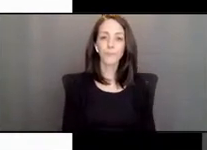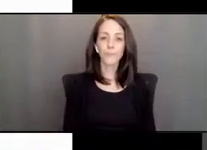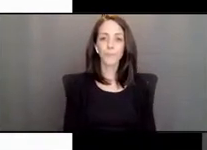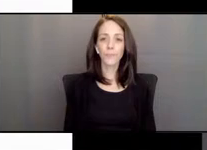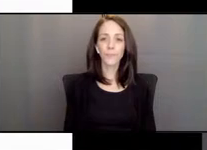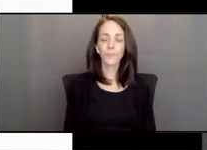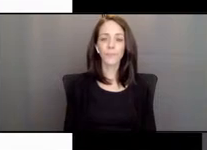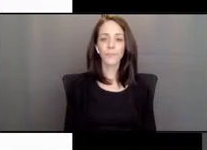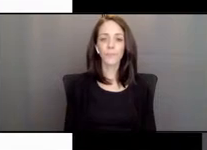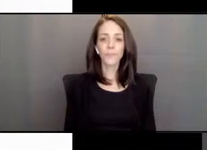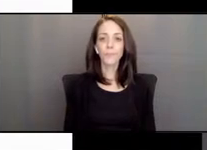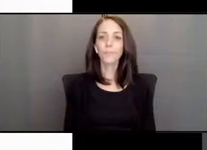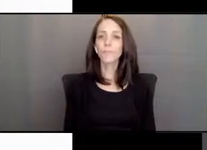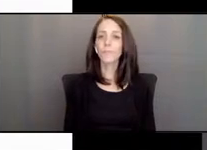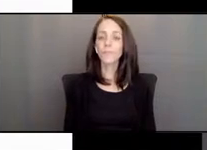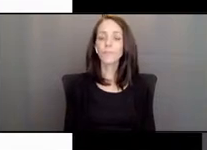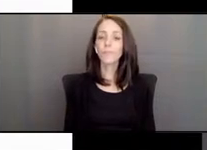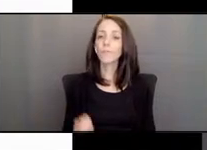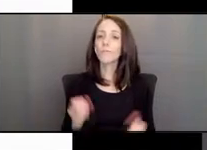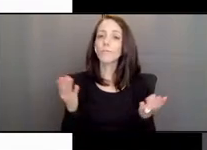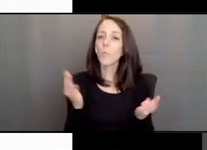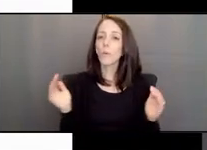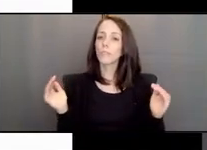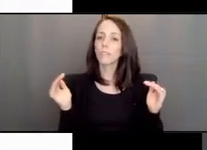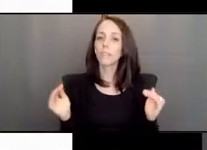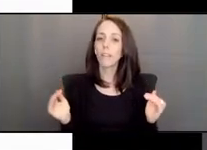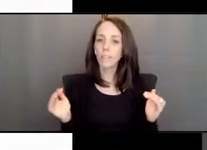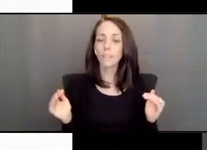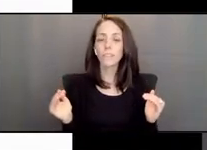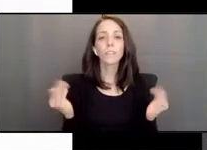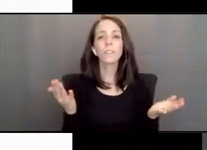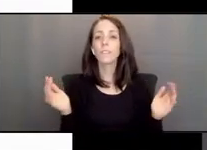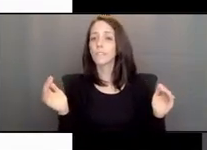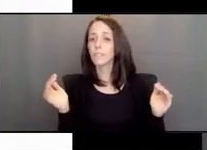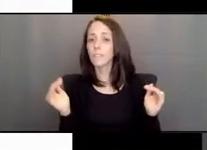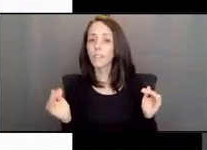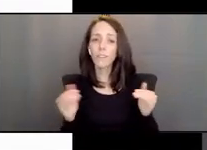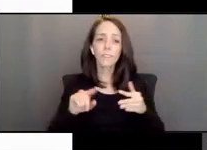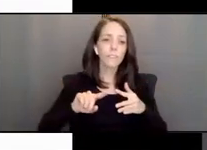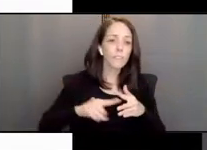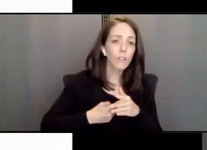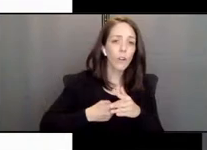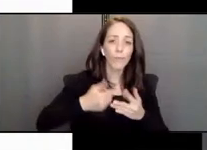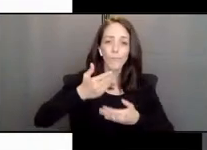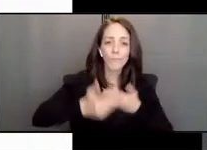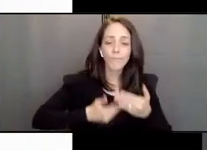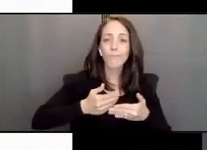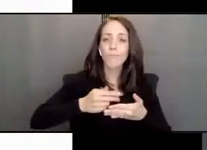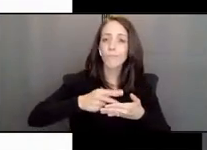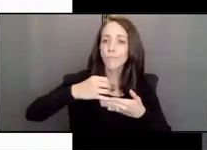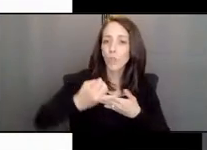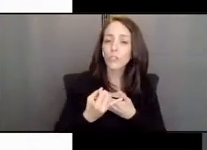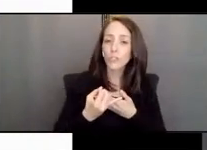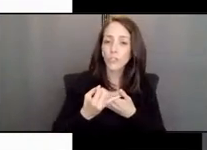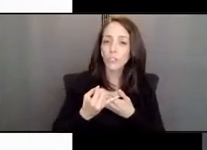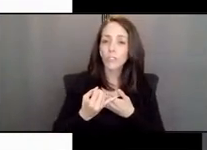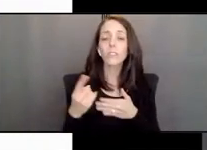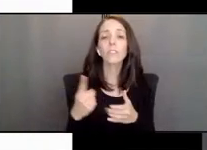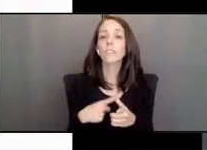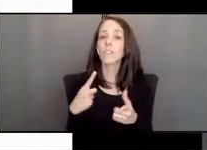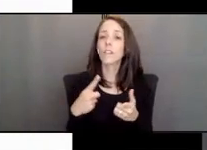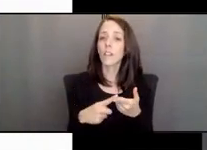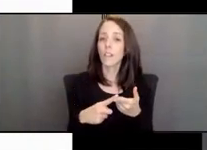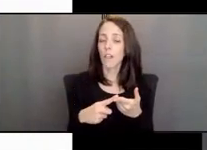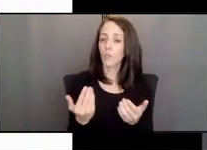So what's next? Next, we will begin initiation of projects. We will then update our OHSU